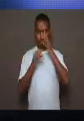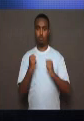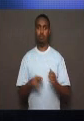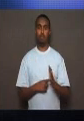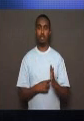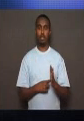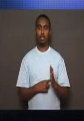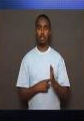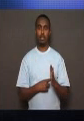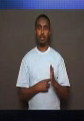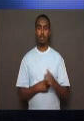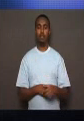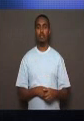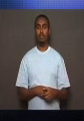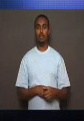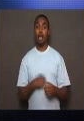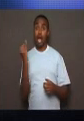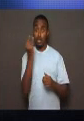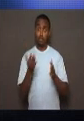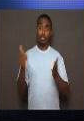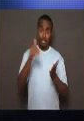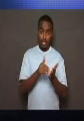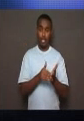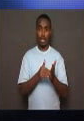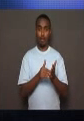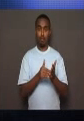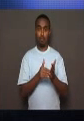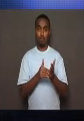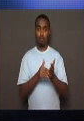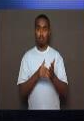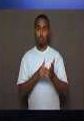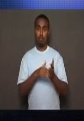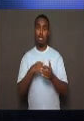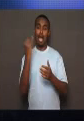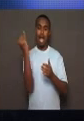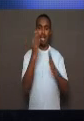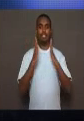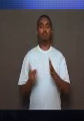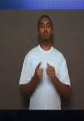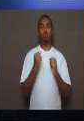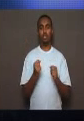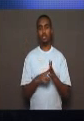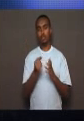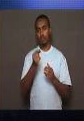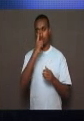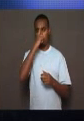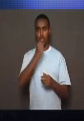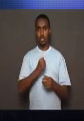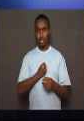An artist could even be an actor who commits their attention to creating a